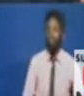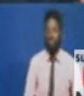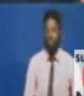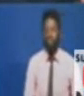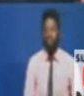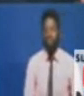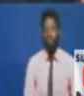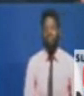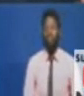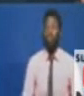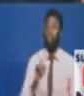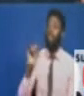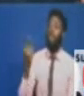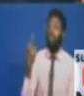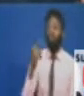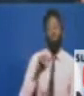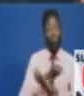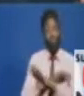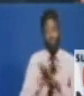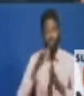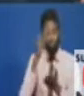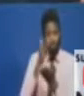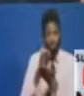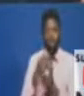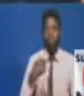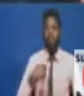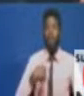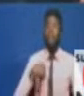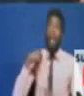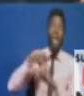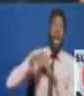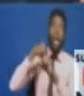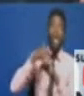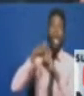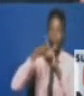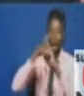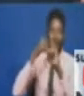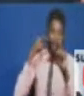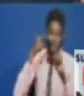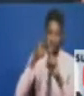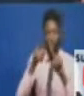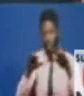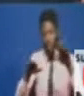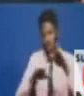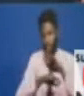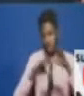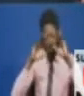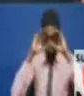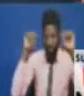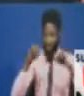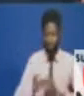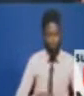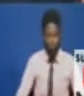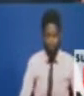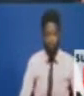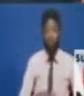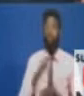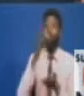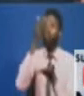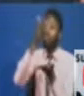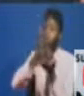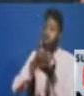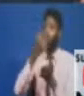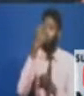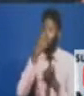first, it is not true that I fought so hard to be a running mate. That is not true. What is true, Mr.